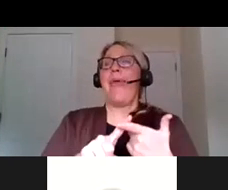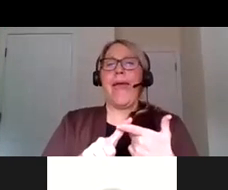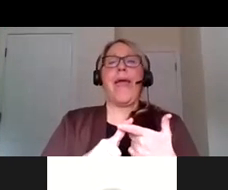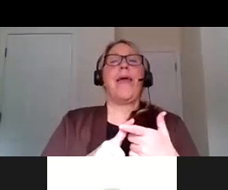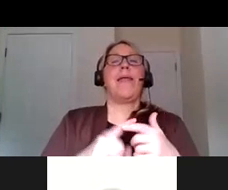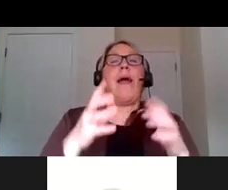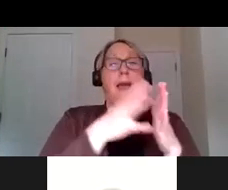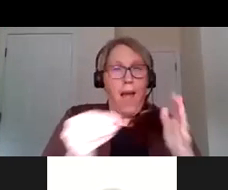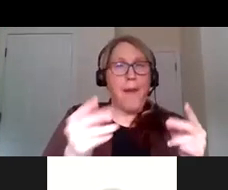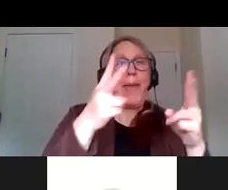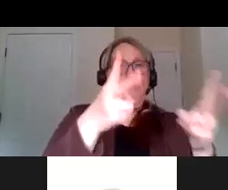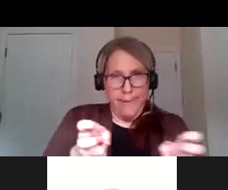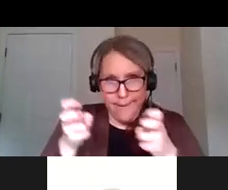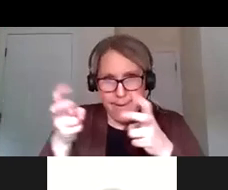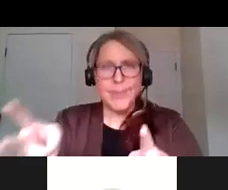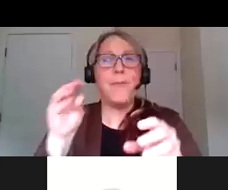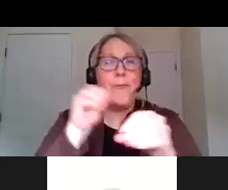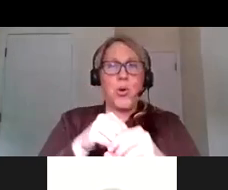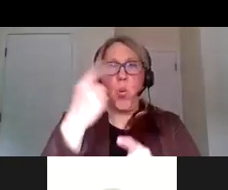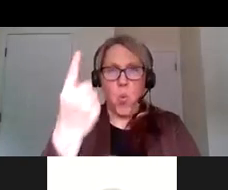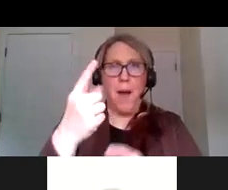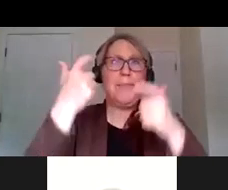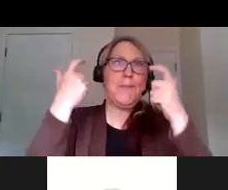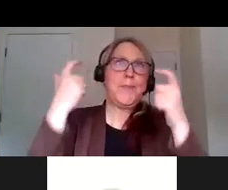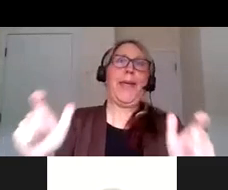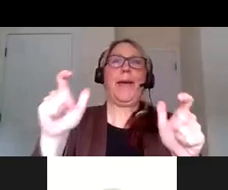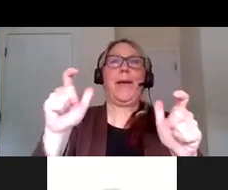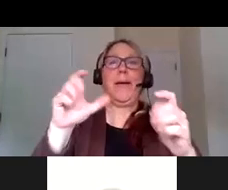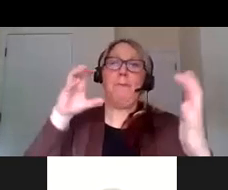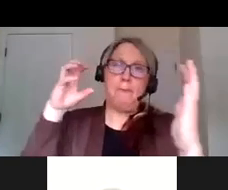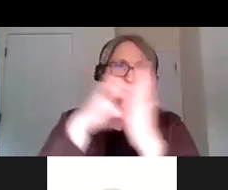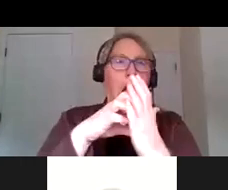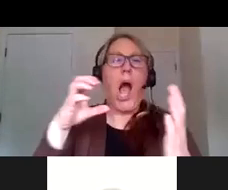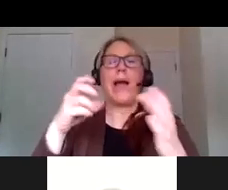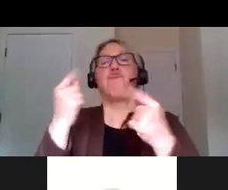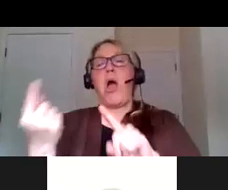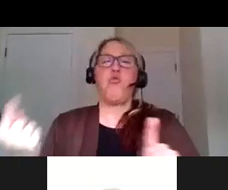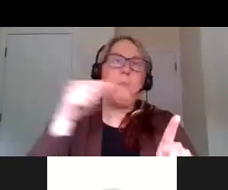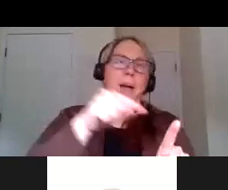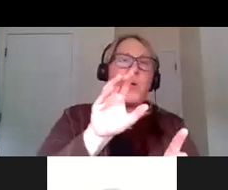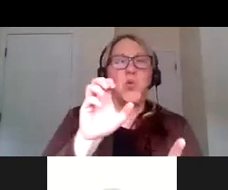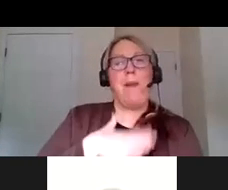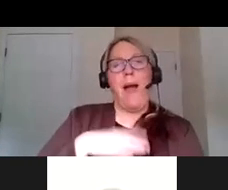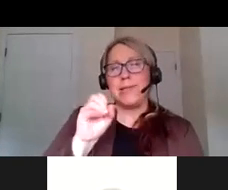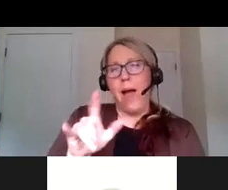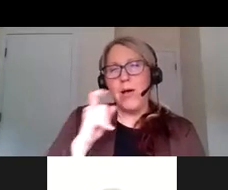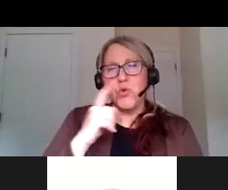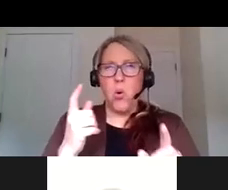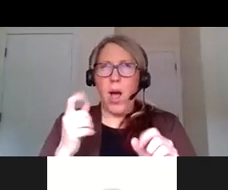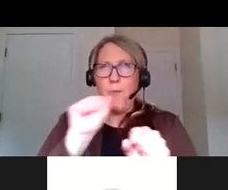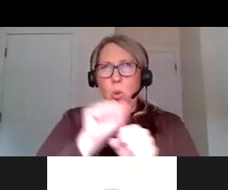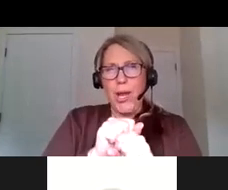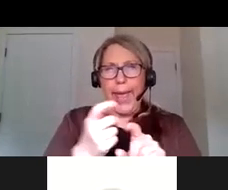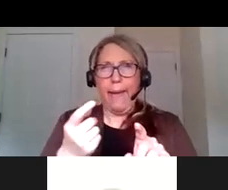copy, paste all the text and put it into one big block, and then try and go back and do my style. So I'm kind of working backwards,